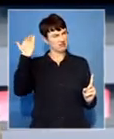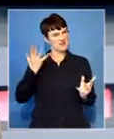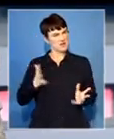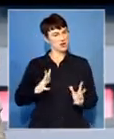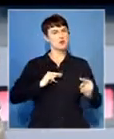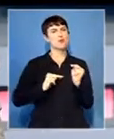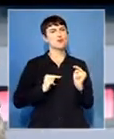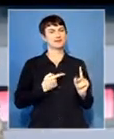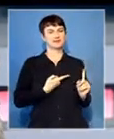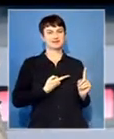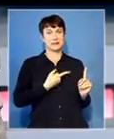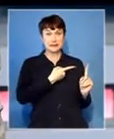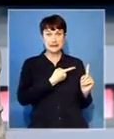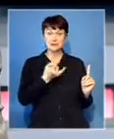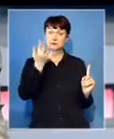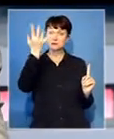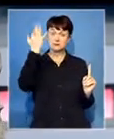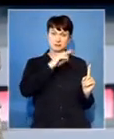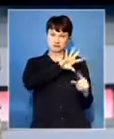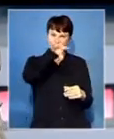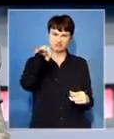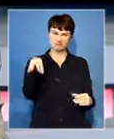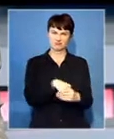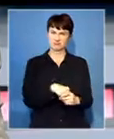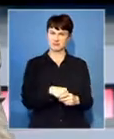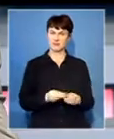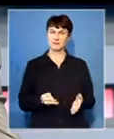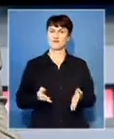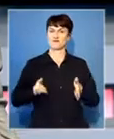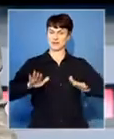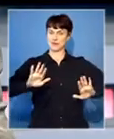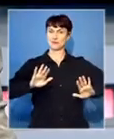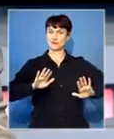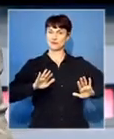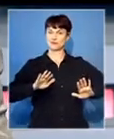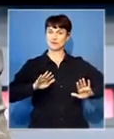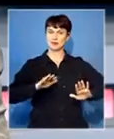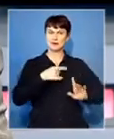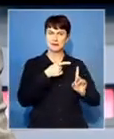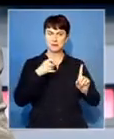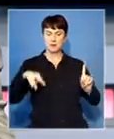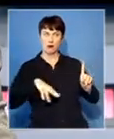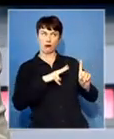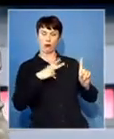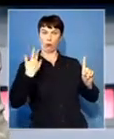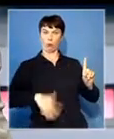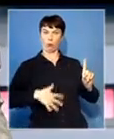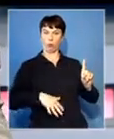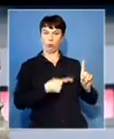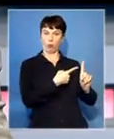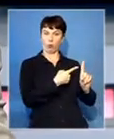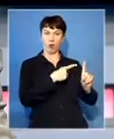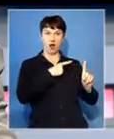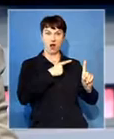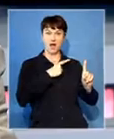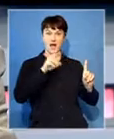the forefront. You are one of the people who are single, who people look up to and say, we are here